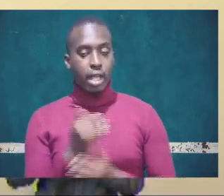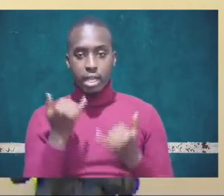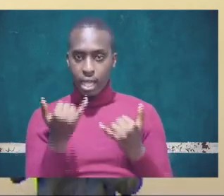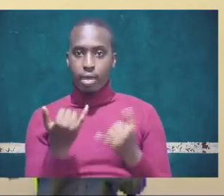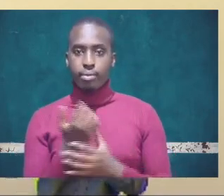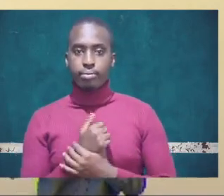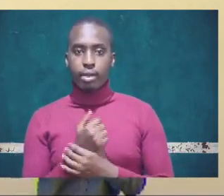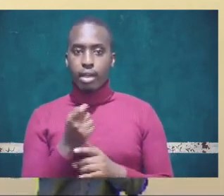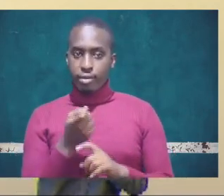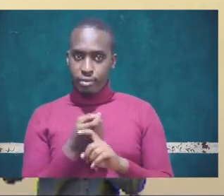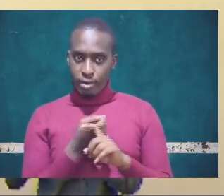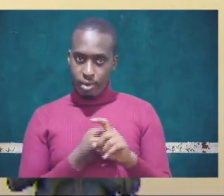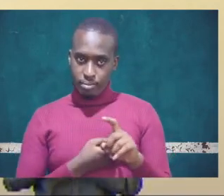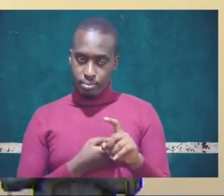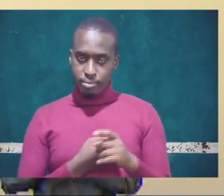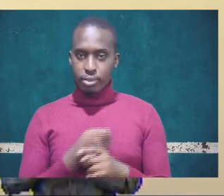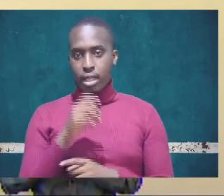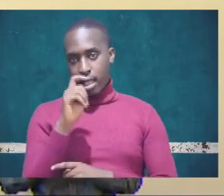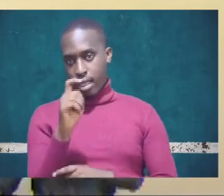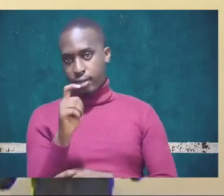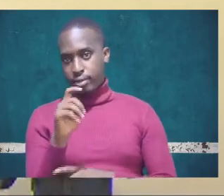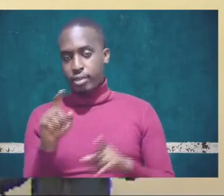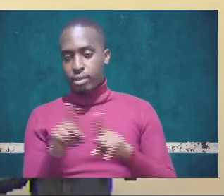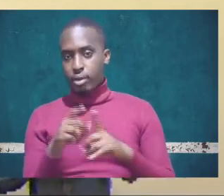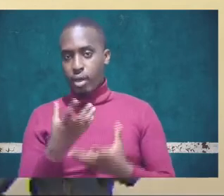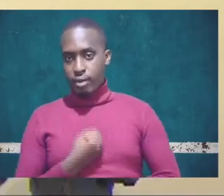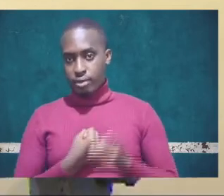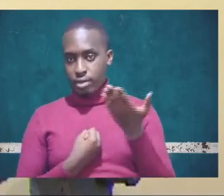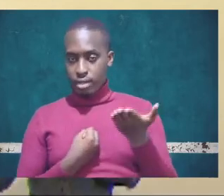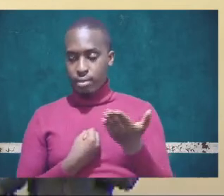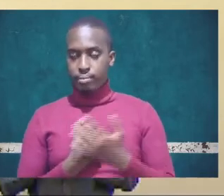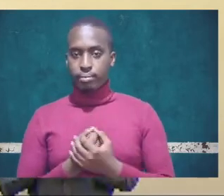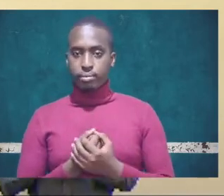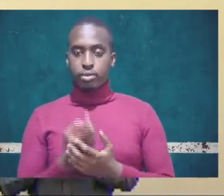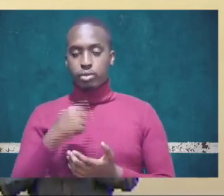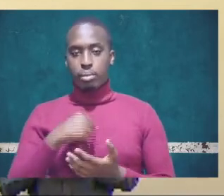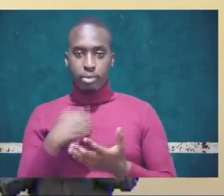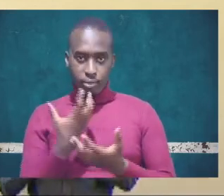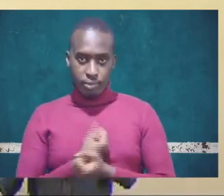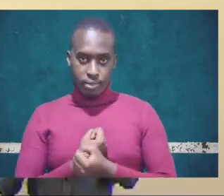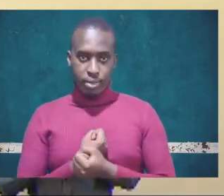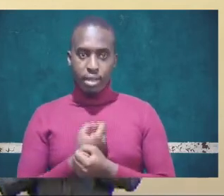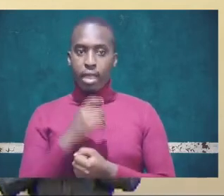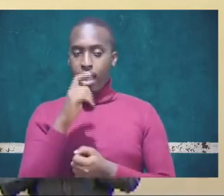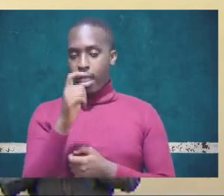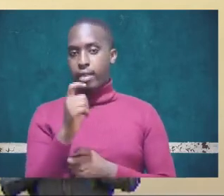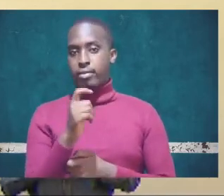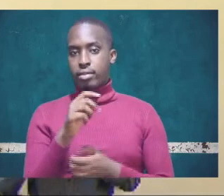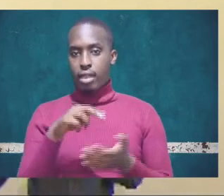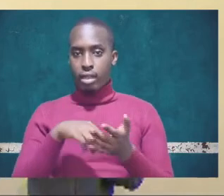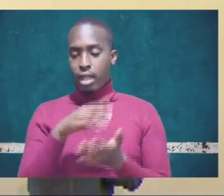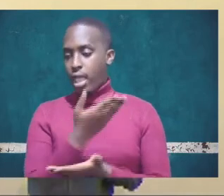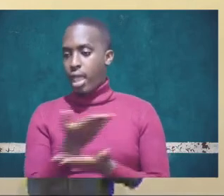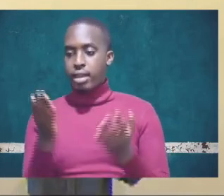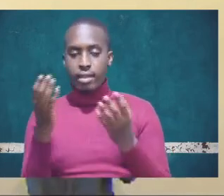Now, from x, as we have it here, we have x stands for any value